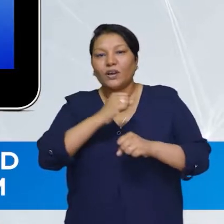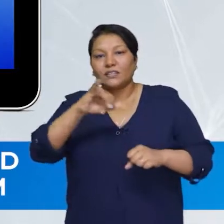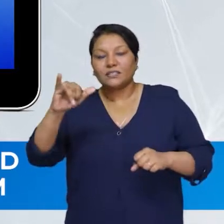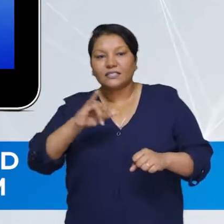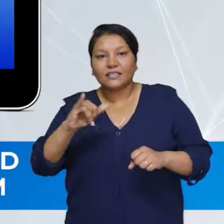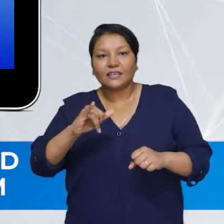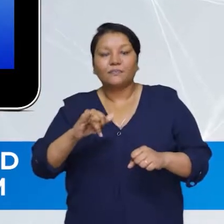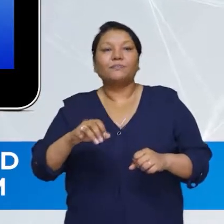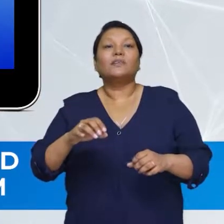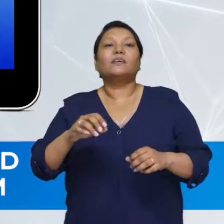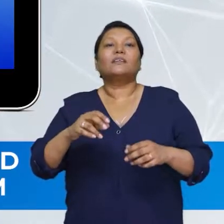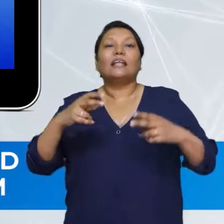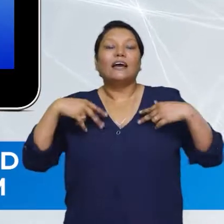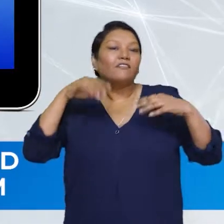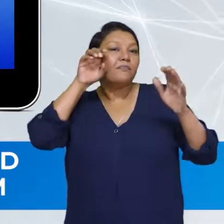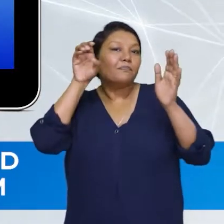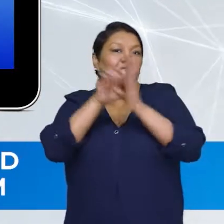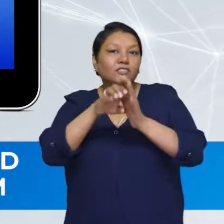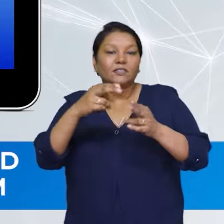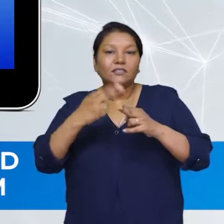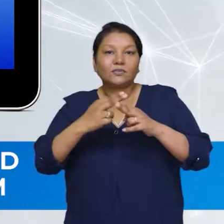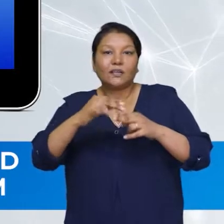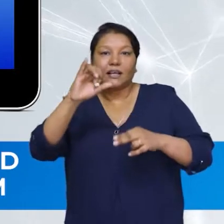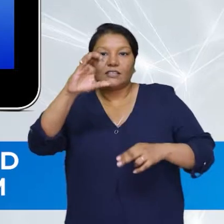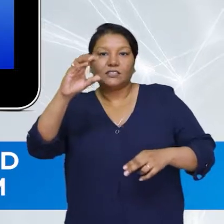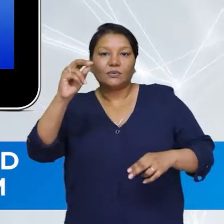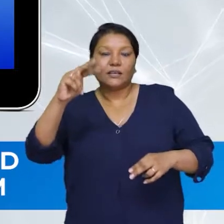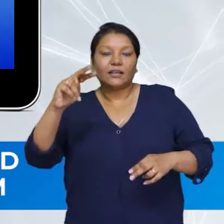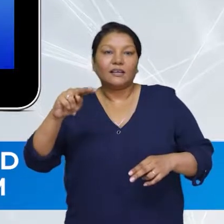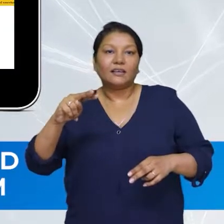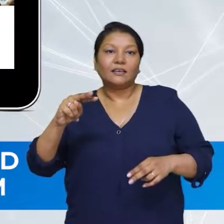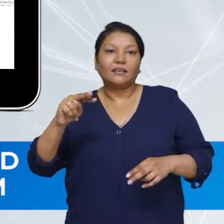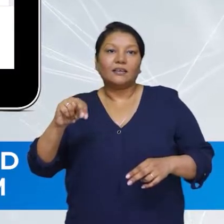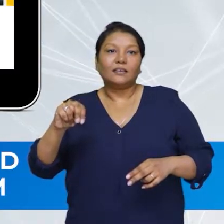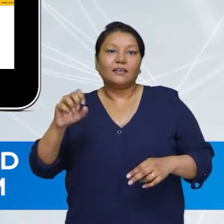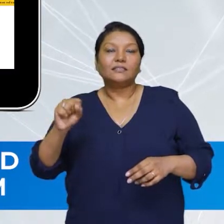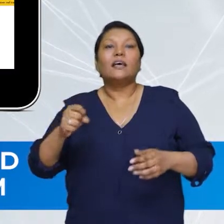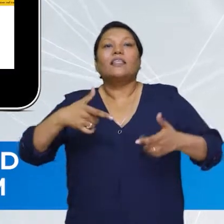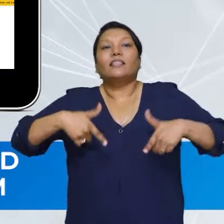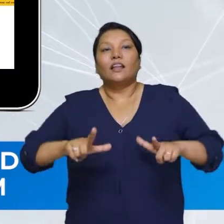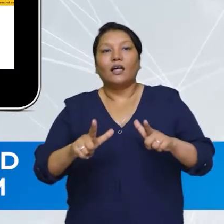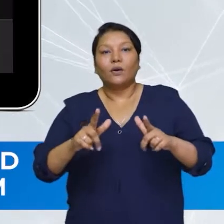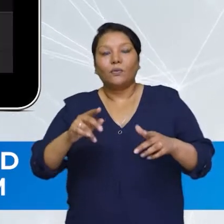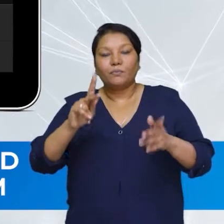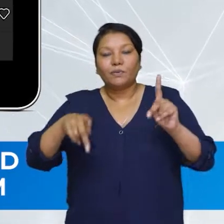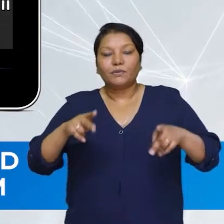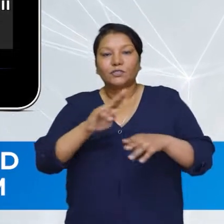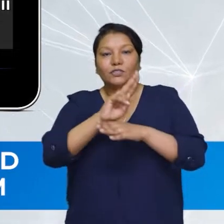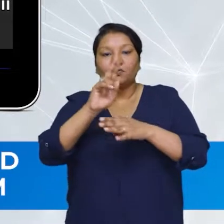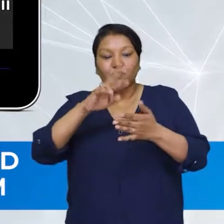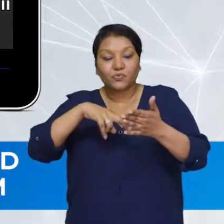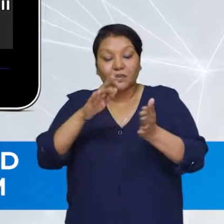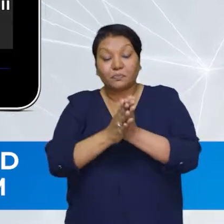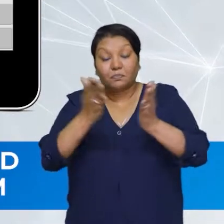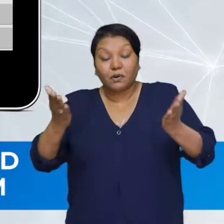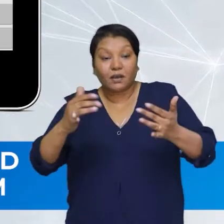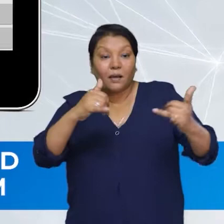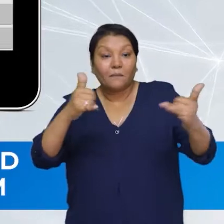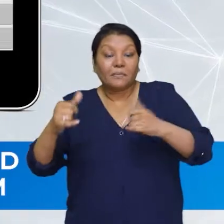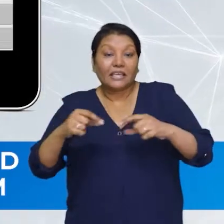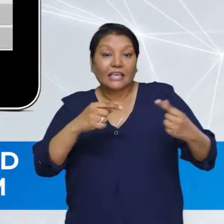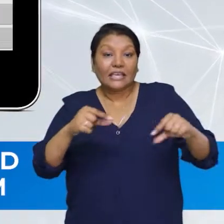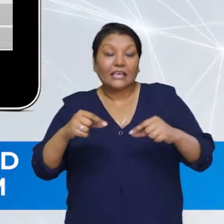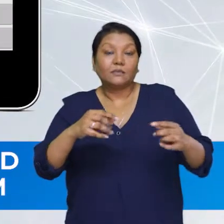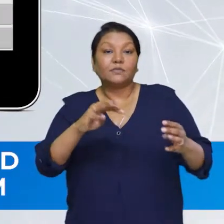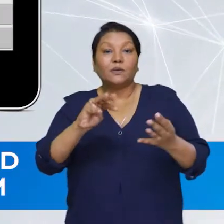screen, which are called applications or apps, and they enable users to read a book, play music and games,